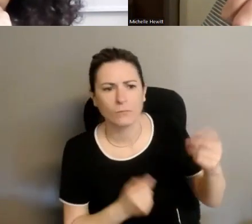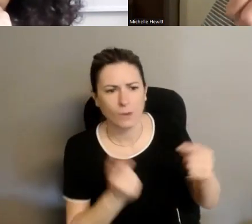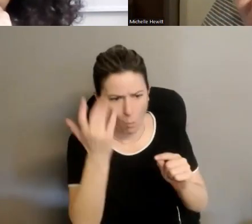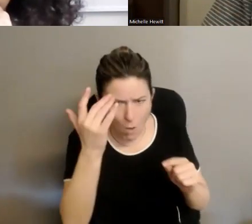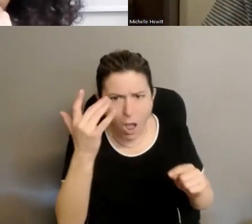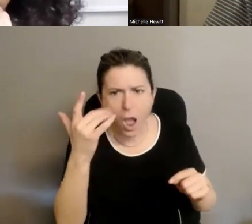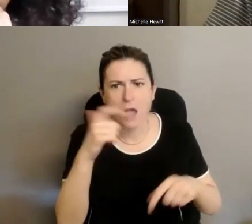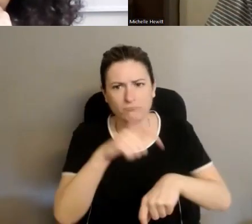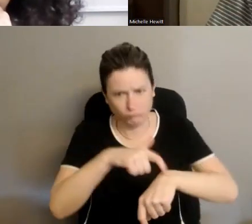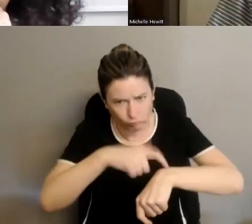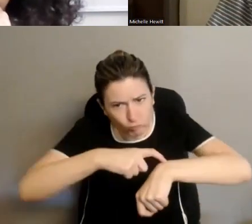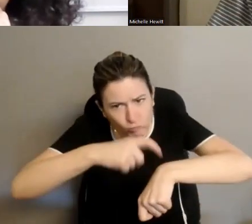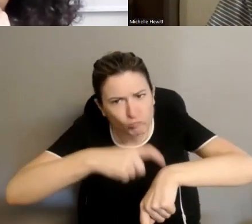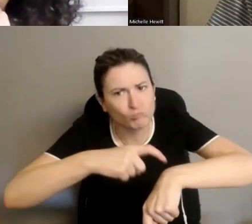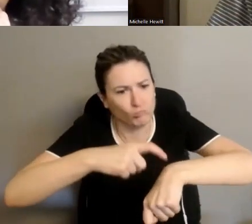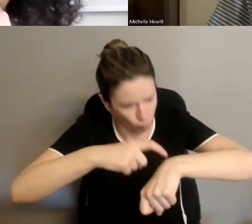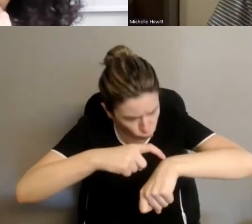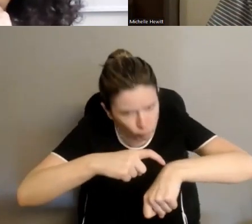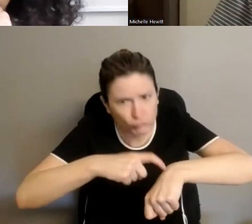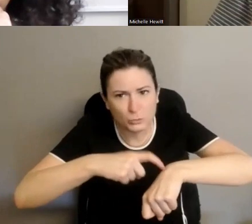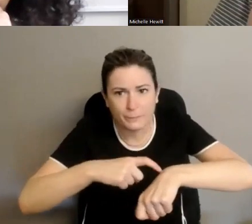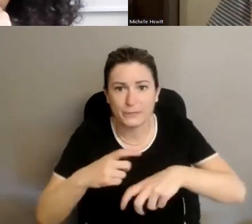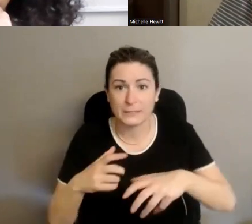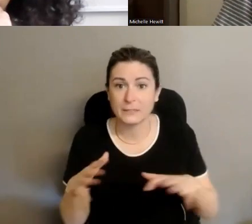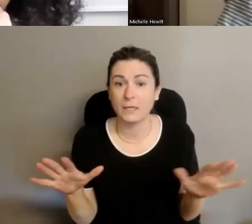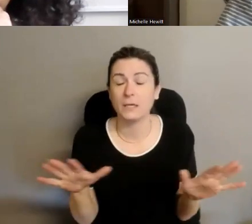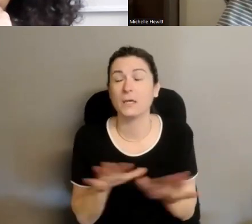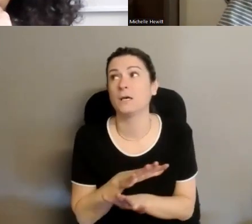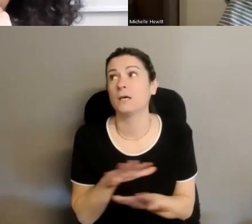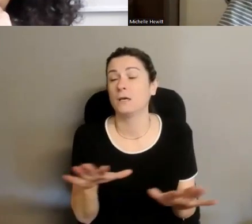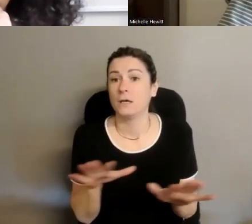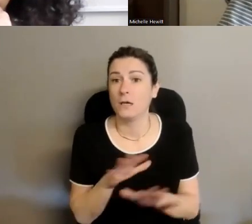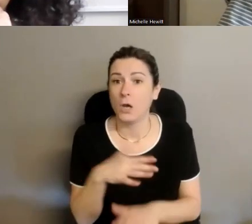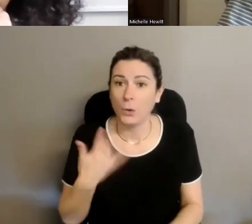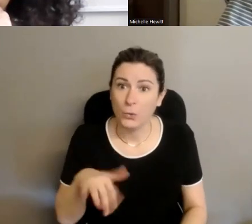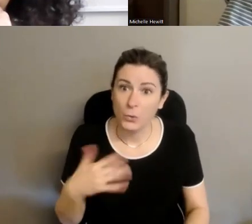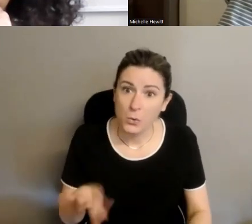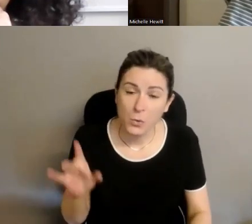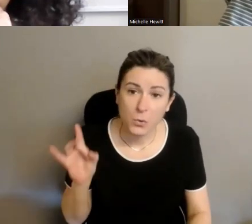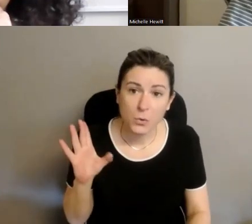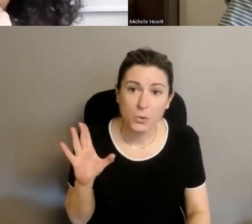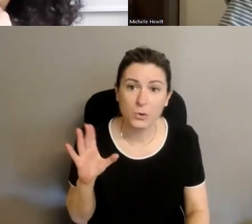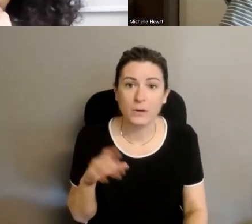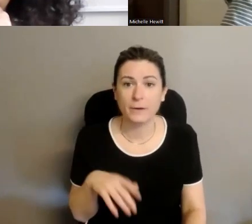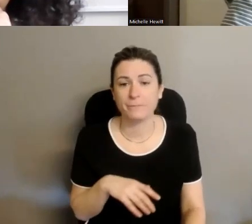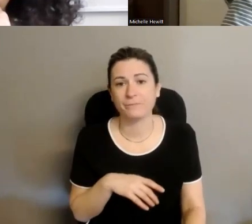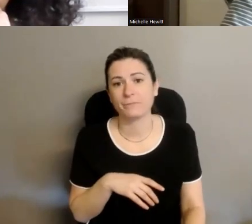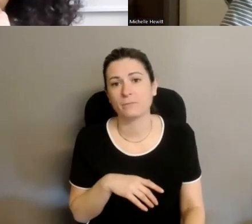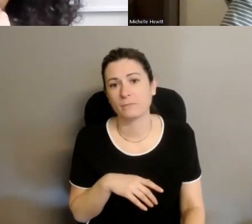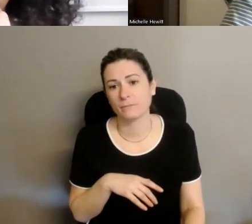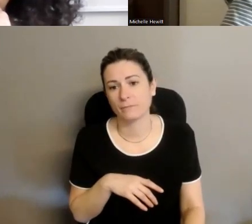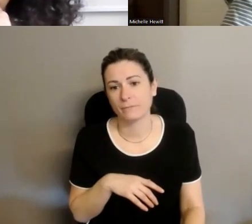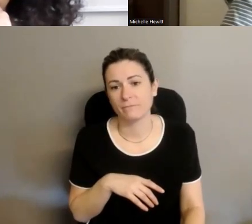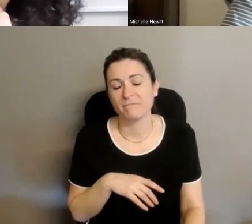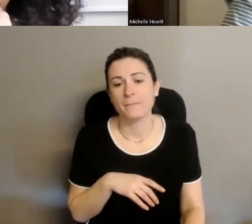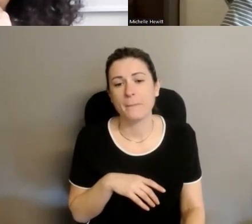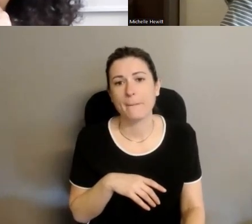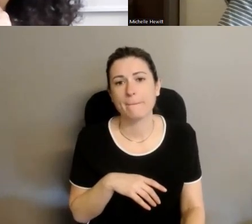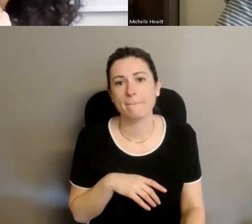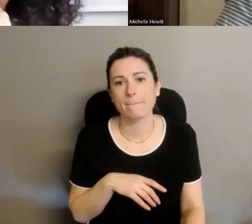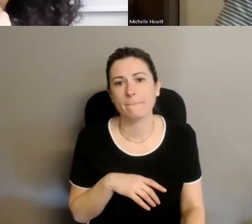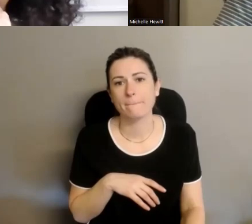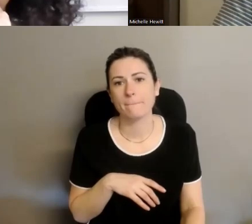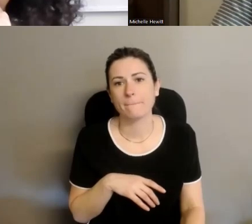to give. So, you know, as I look, as we're sort of approaching the end of our, you know, bringing together the